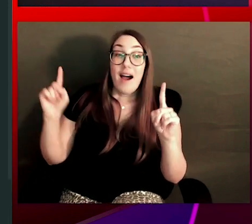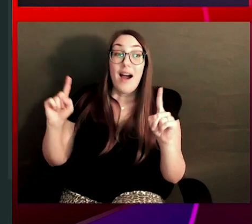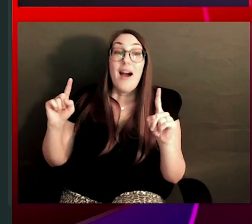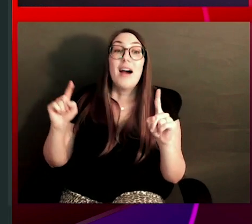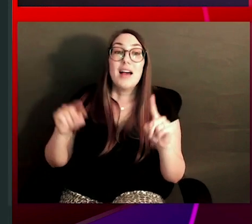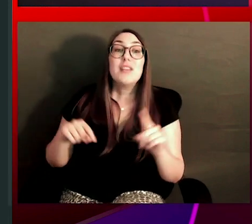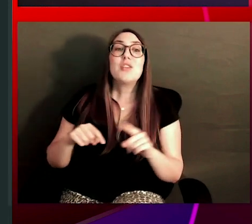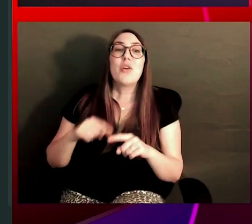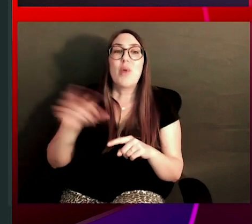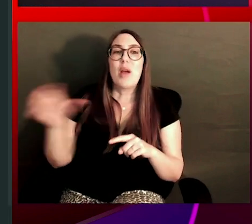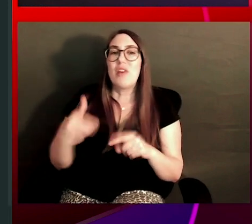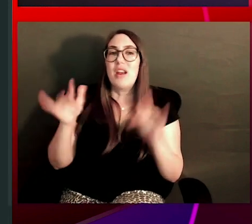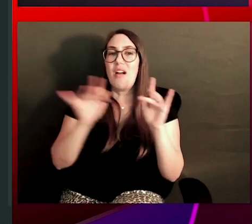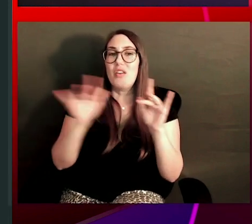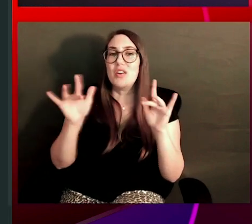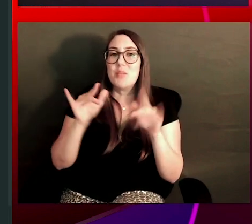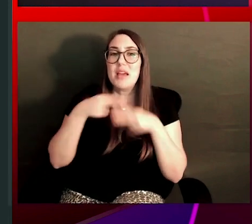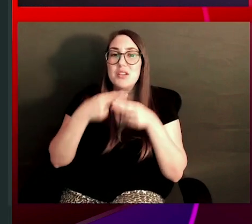here called translator.